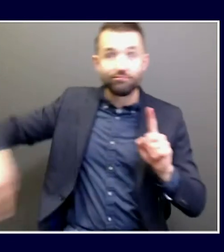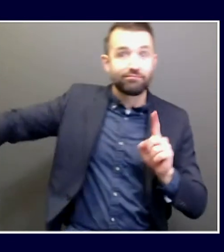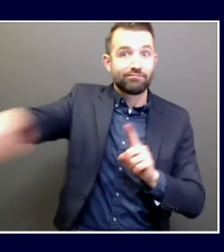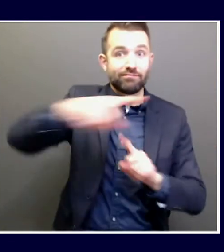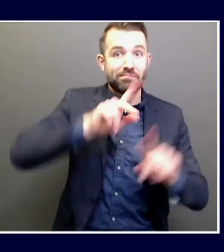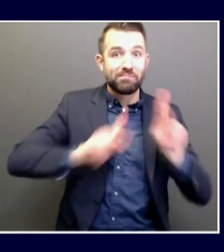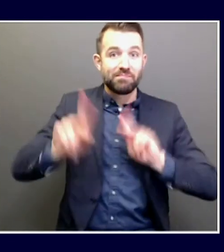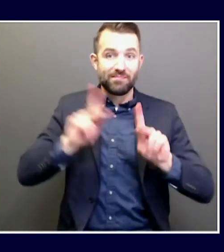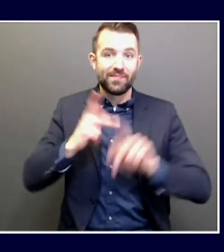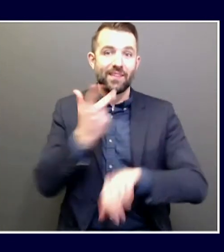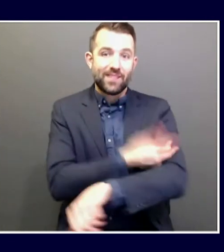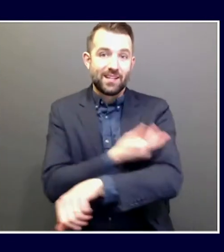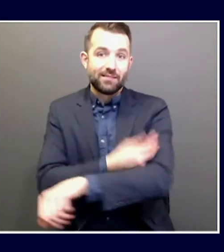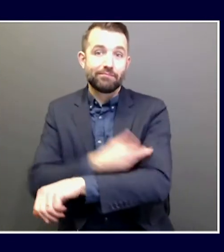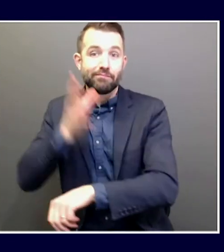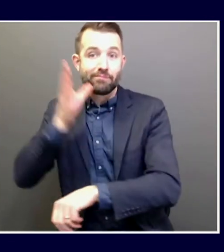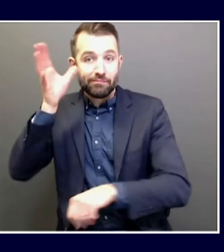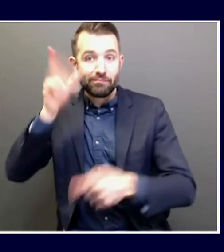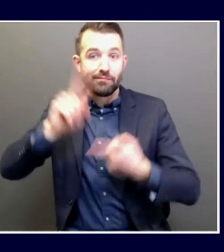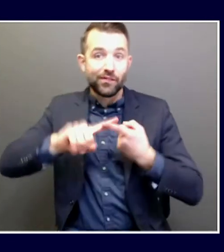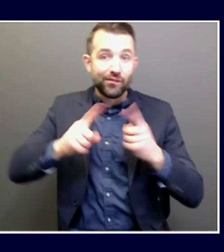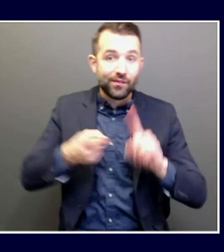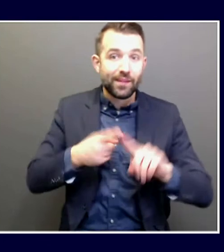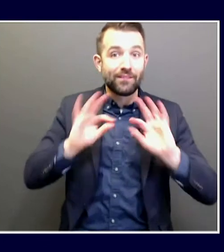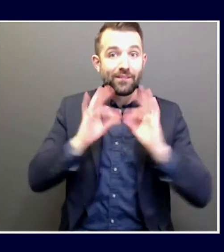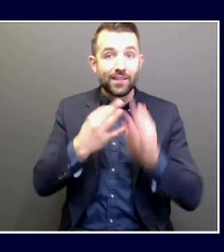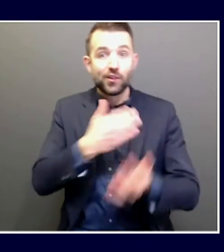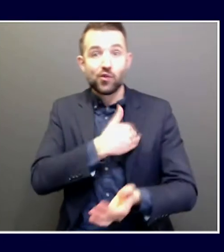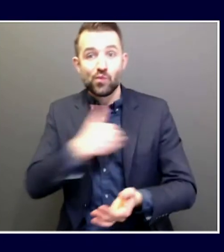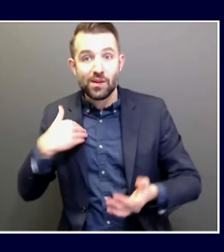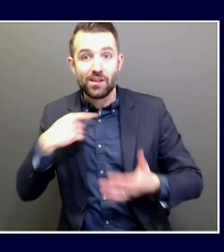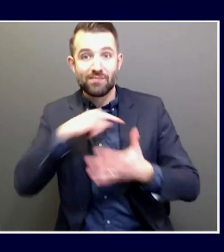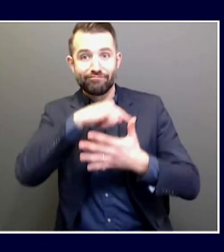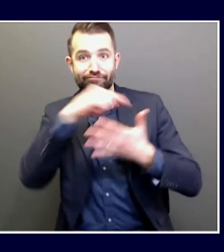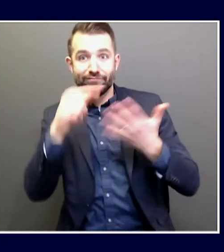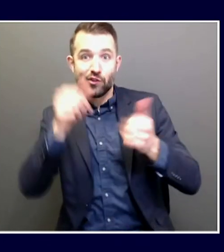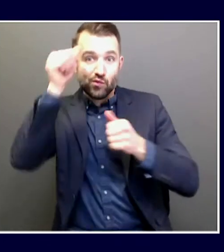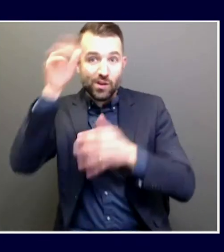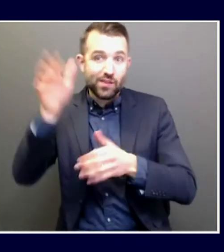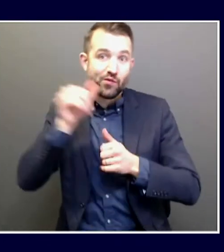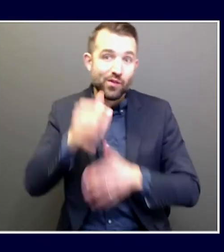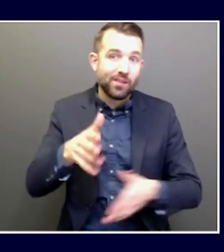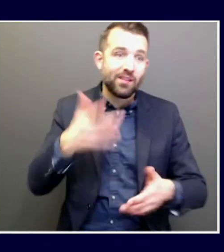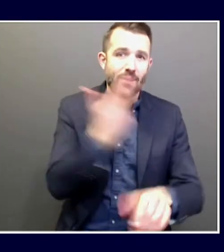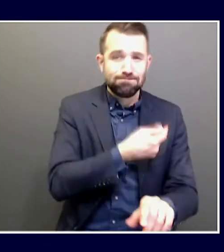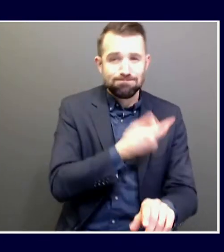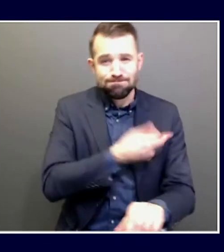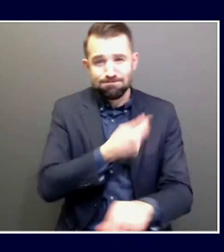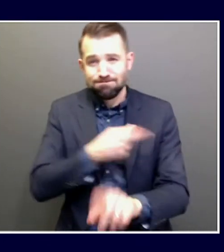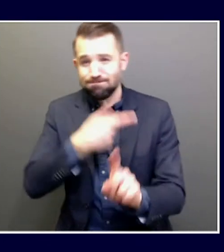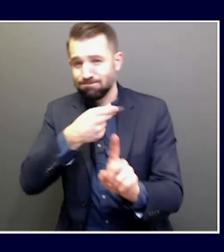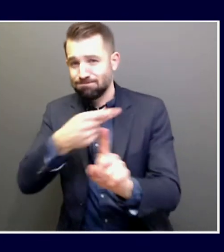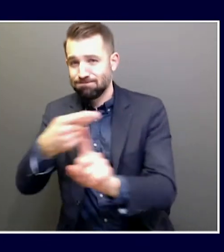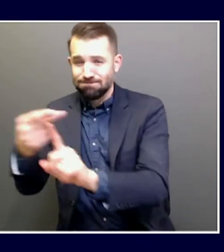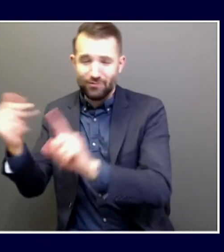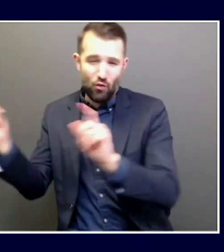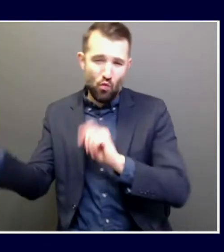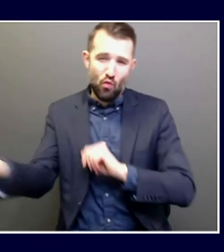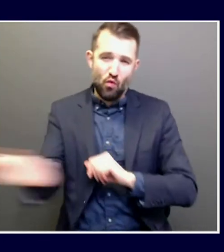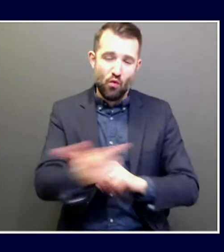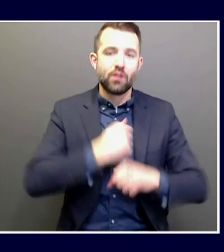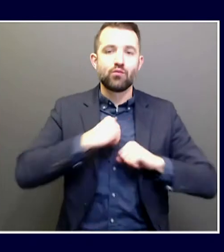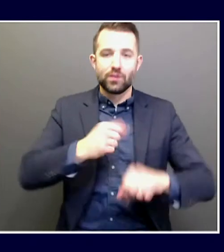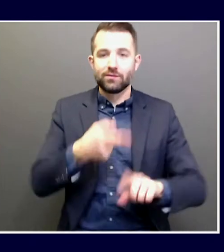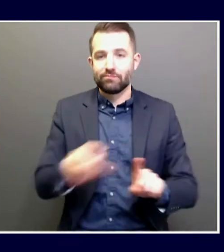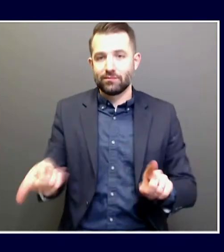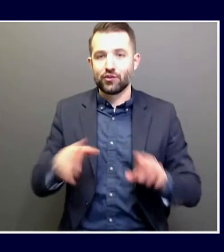friends, relatives, grandparents. That's the safest way to keep kids free from COVID. Awesome. Thanks so much. Yep. Thanks,